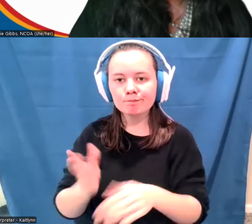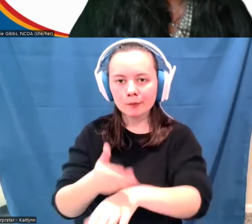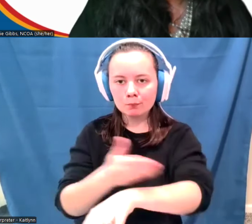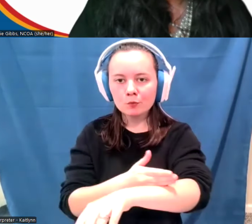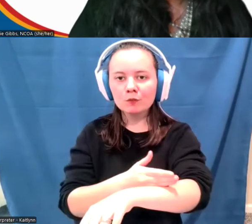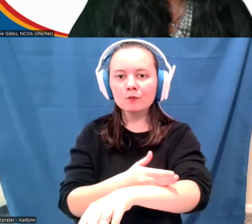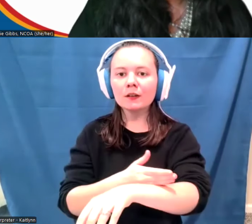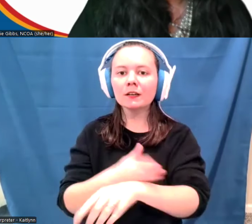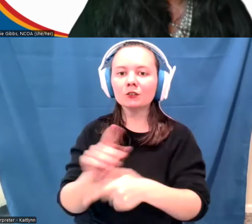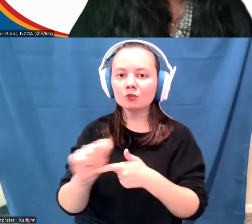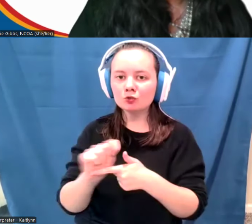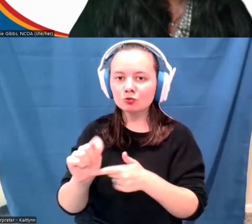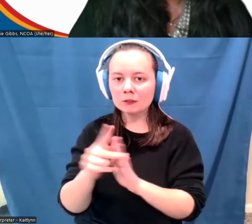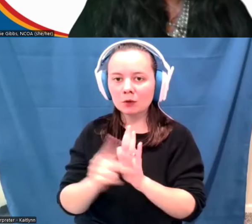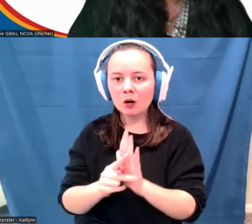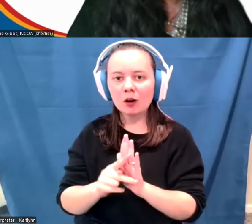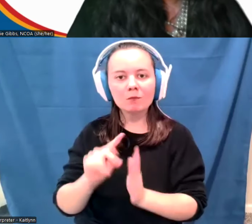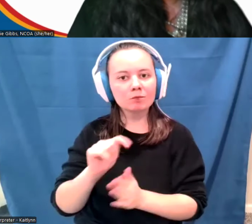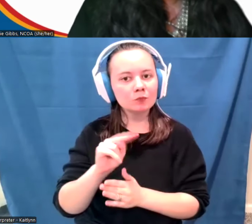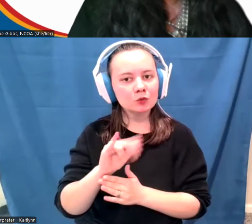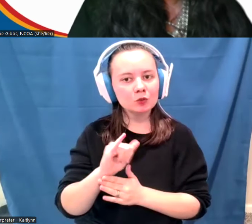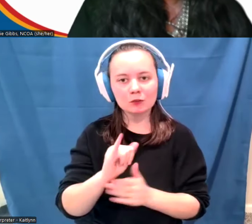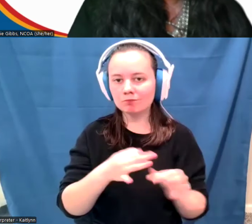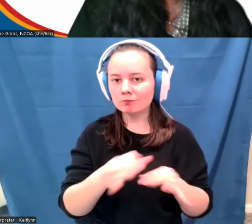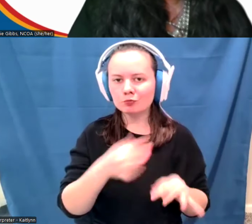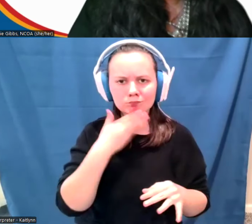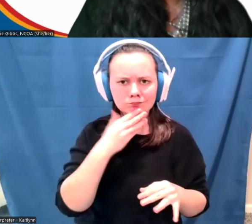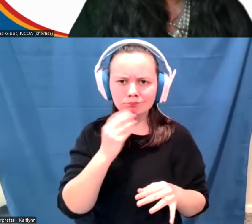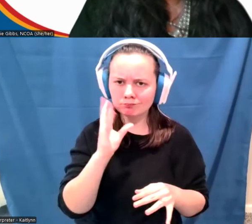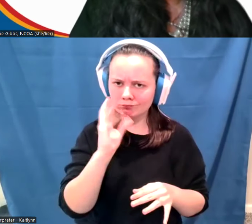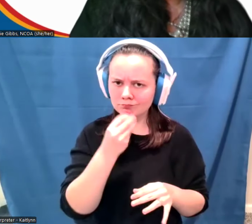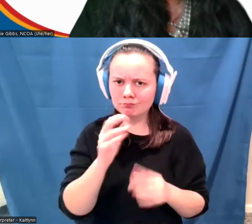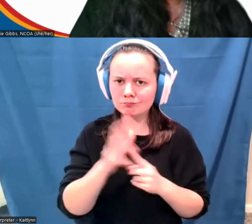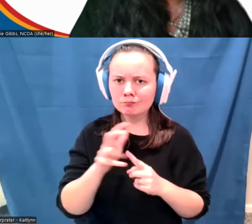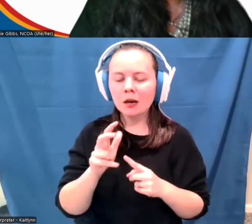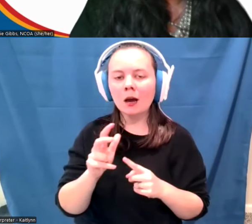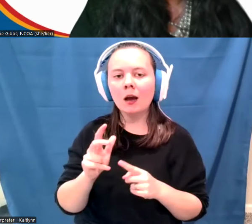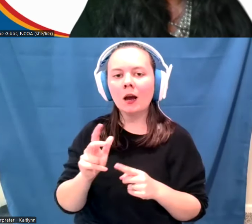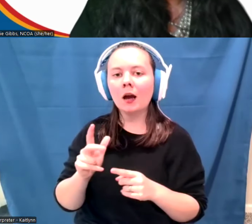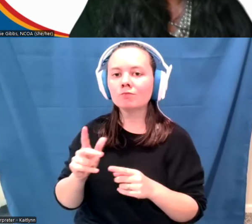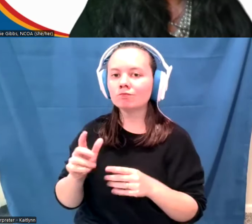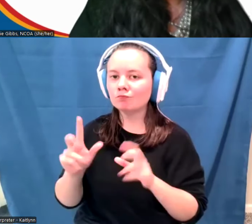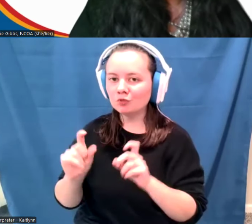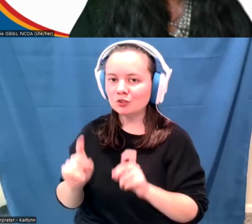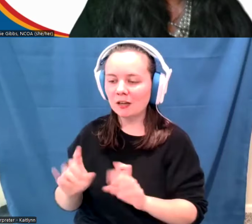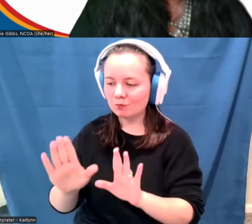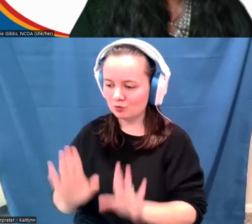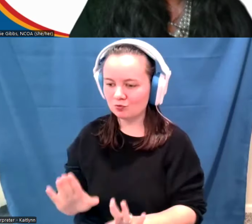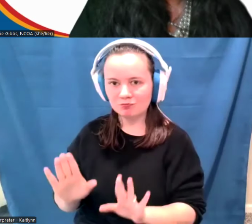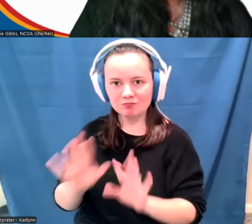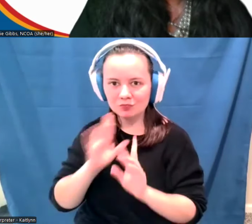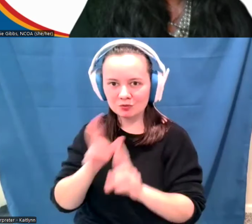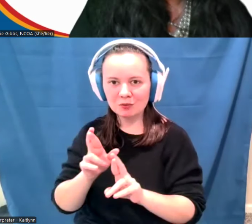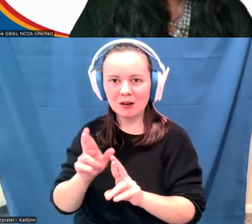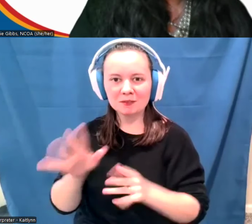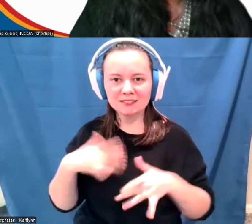described beautifully. And we have pilot tested so far with a small group with really great response, and are excited to be taking